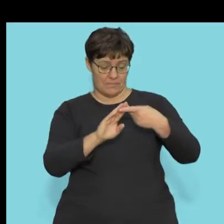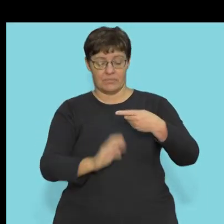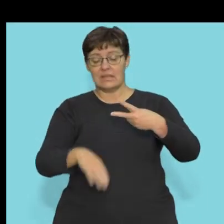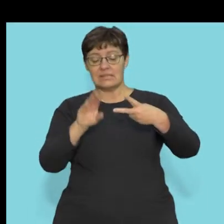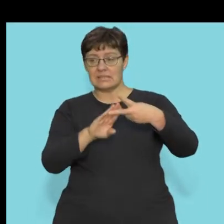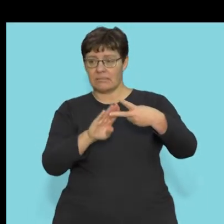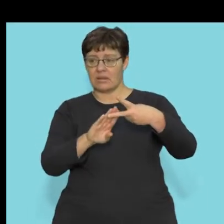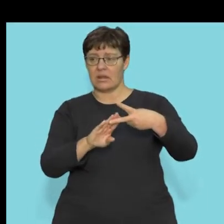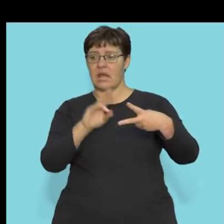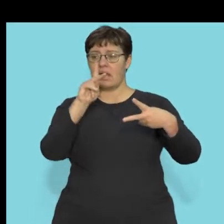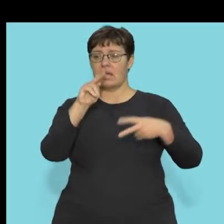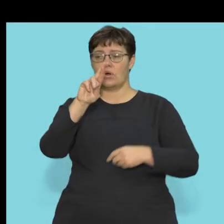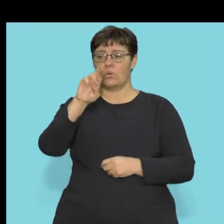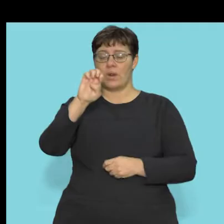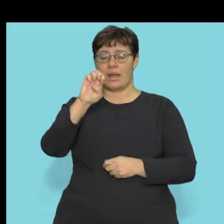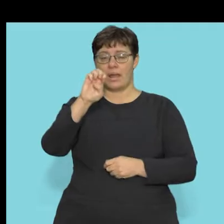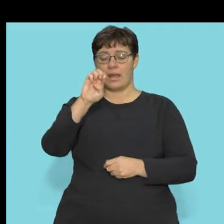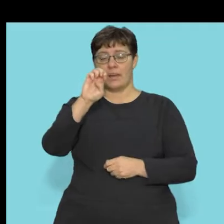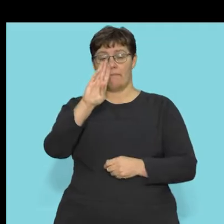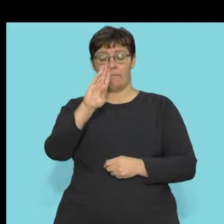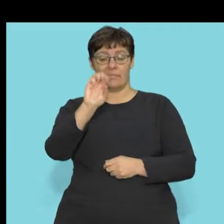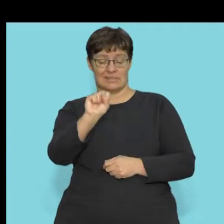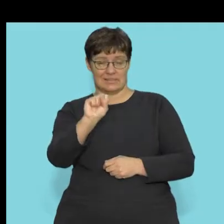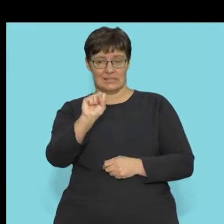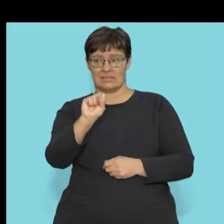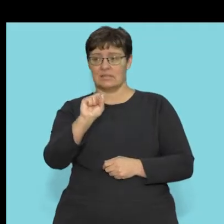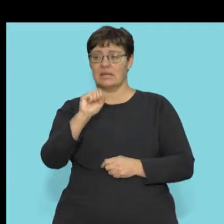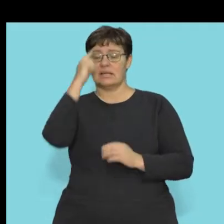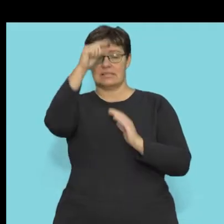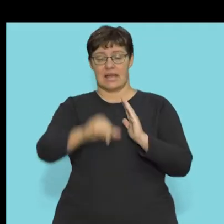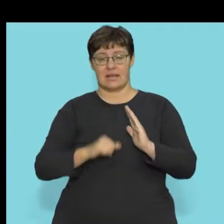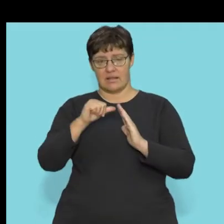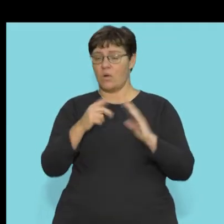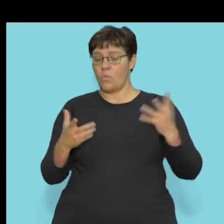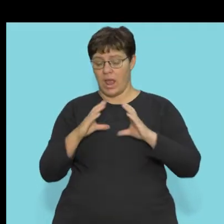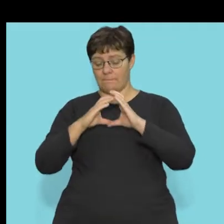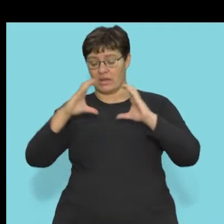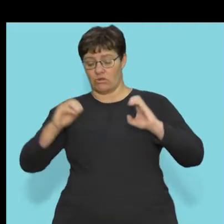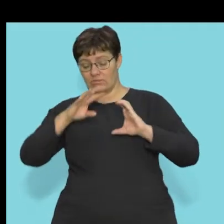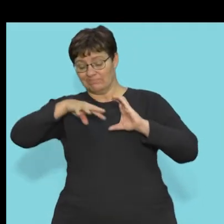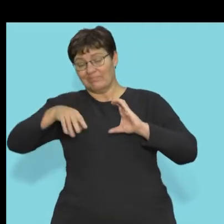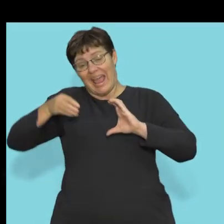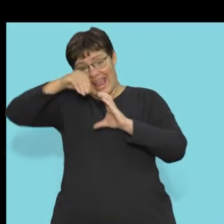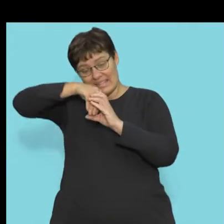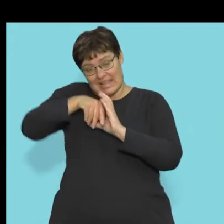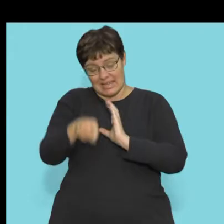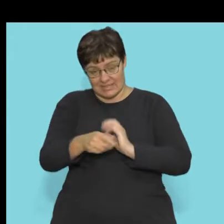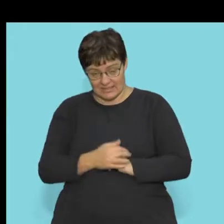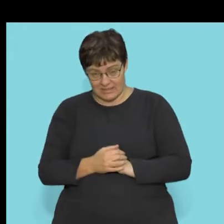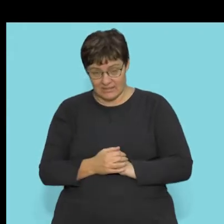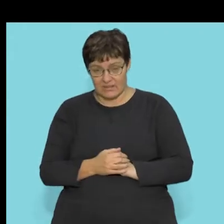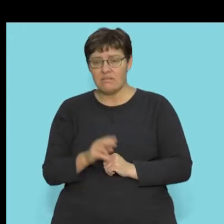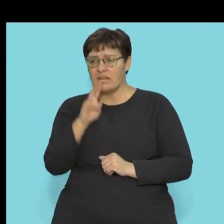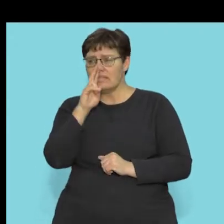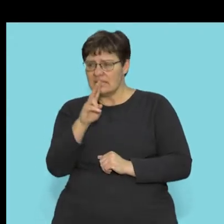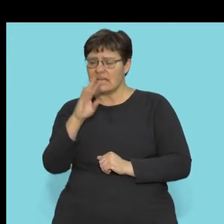is called the Krebs cycle, and this takes place inside the mitochondria. So in the cell, we